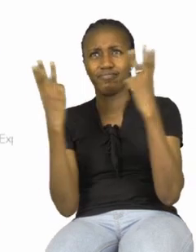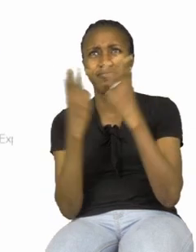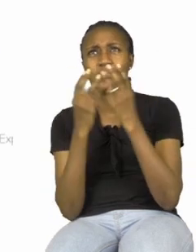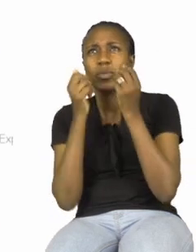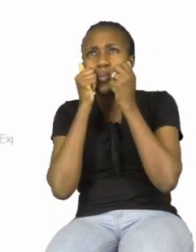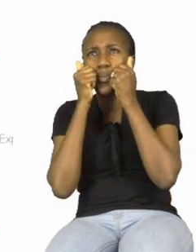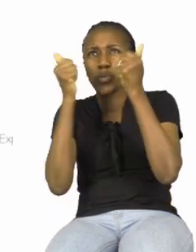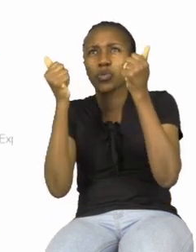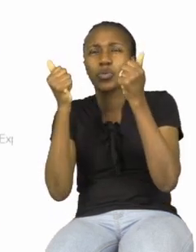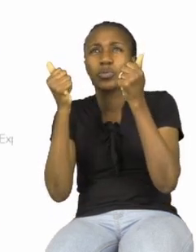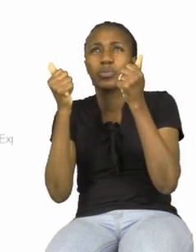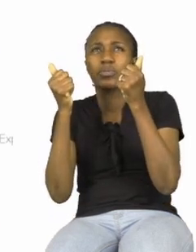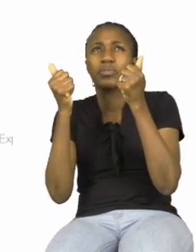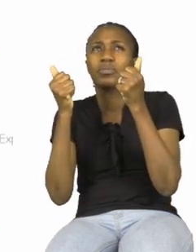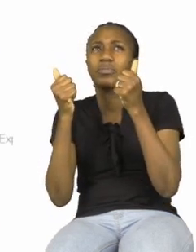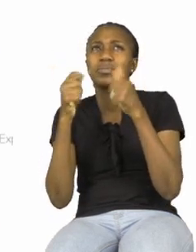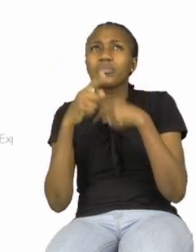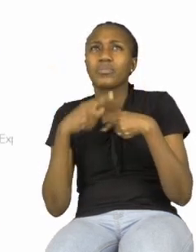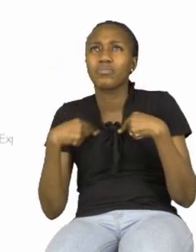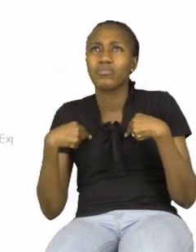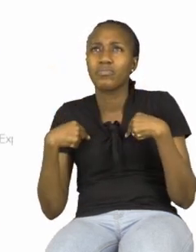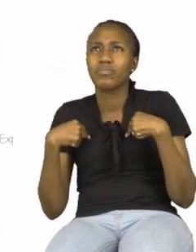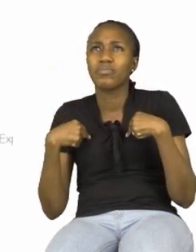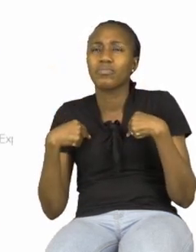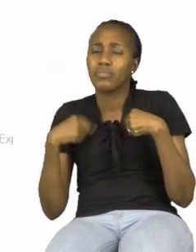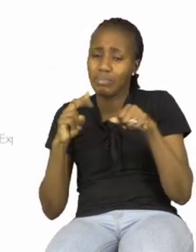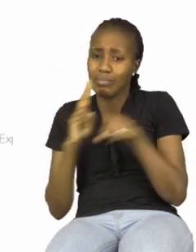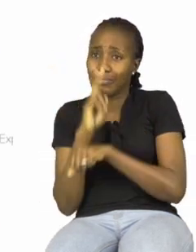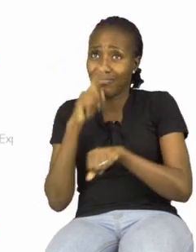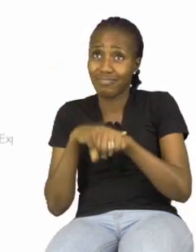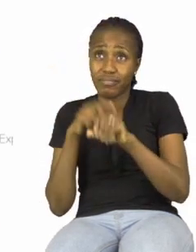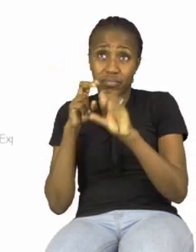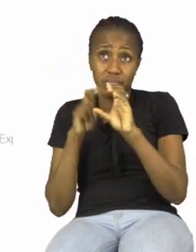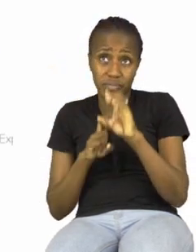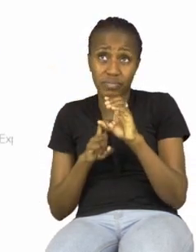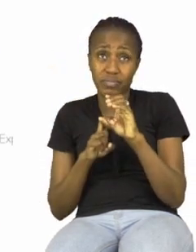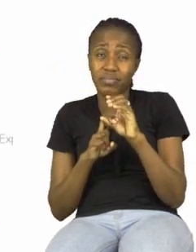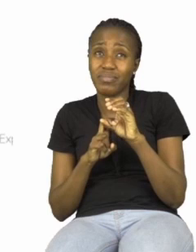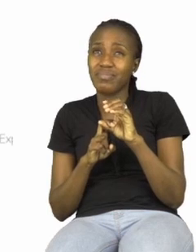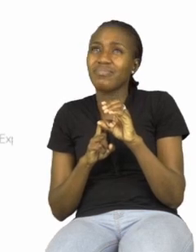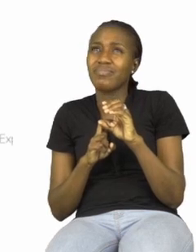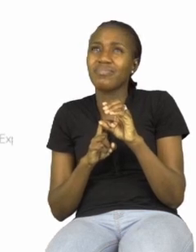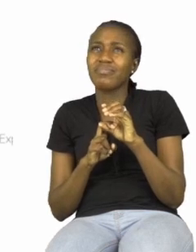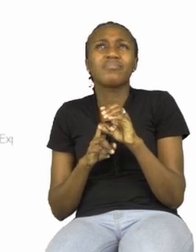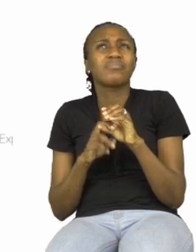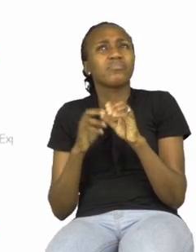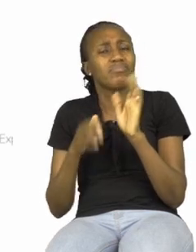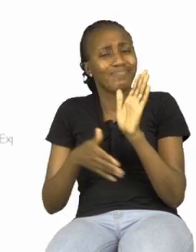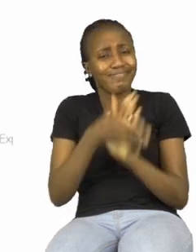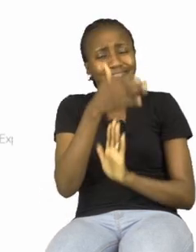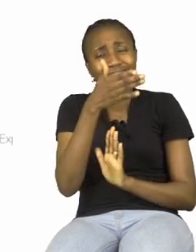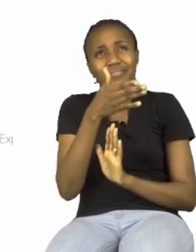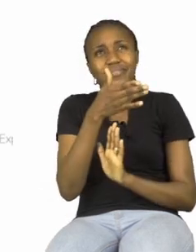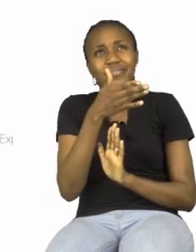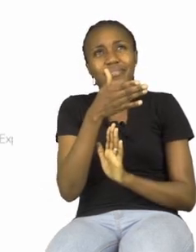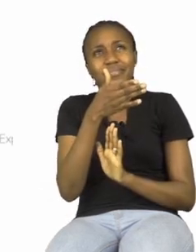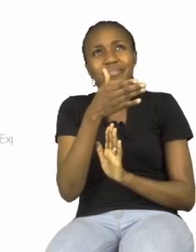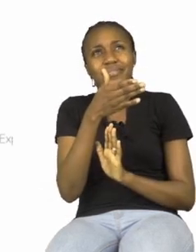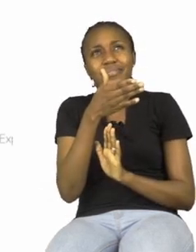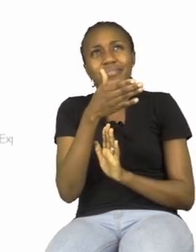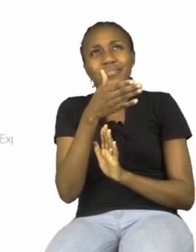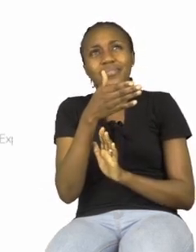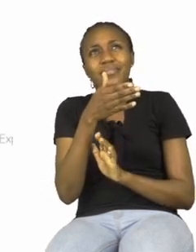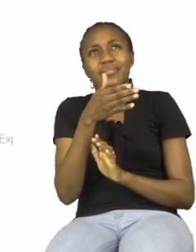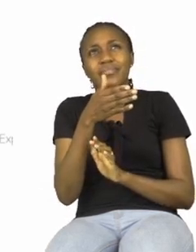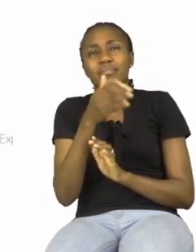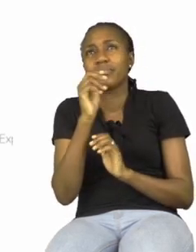the previous World Cup, we also went, it's our second qualification to the World Cup. We entered there as a team that